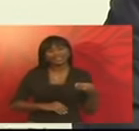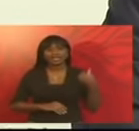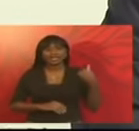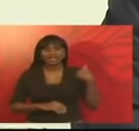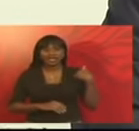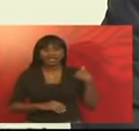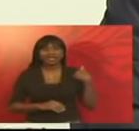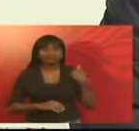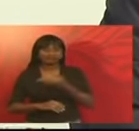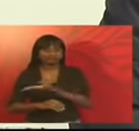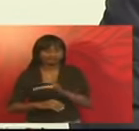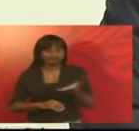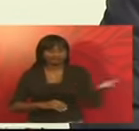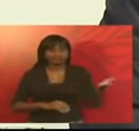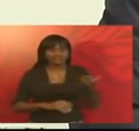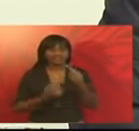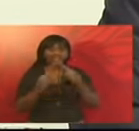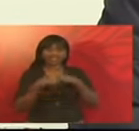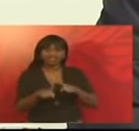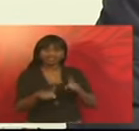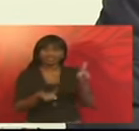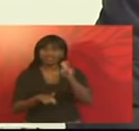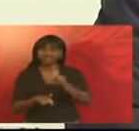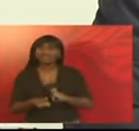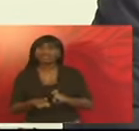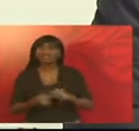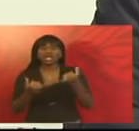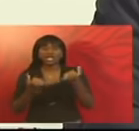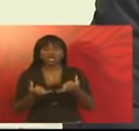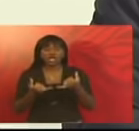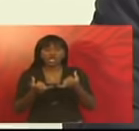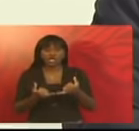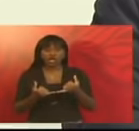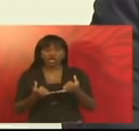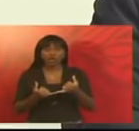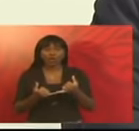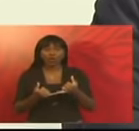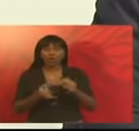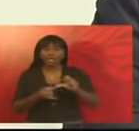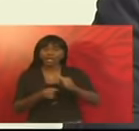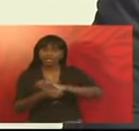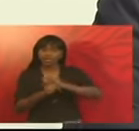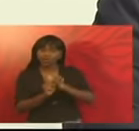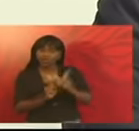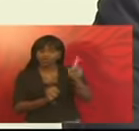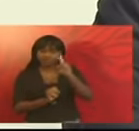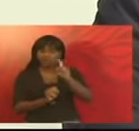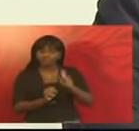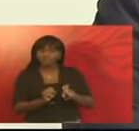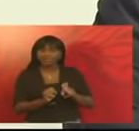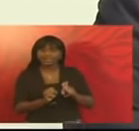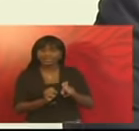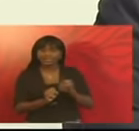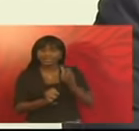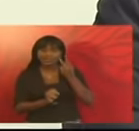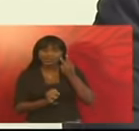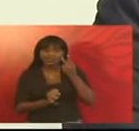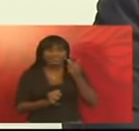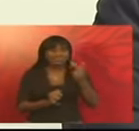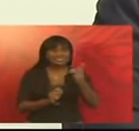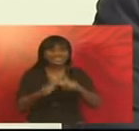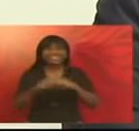for providing the responses. I invite you to address your COVID-19 questions to us and look out for the You Speak